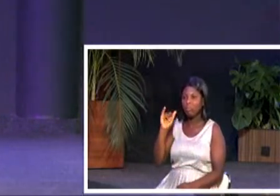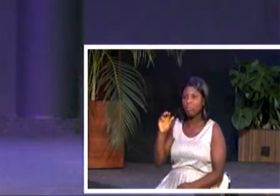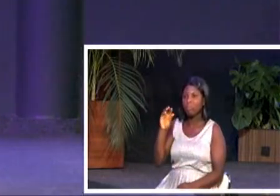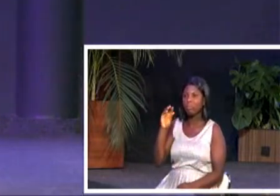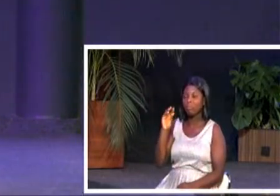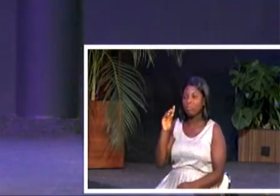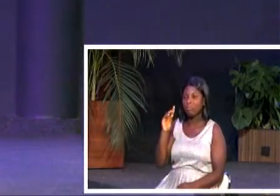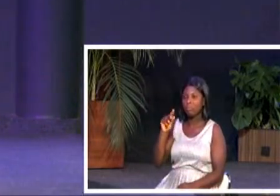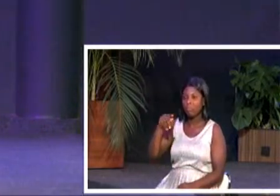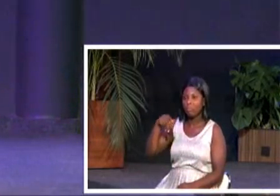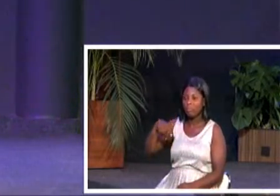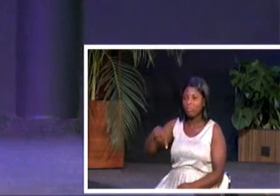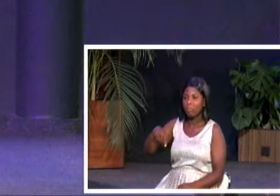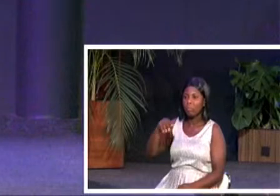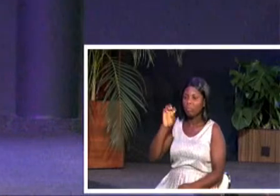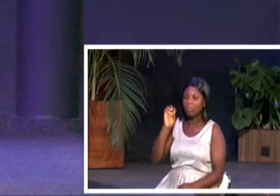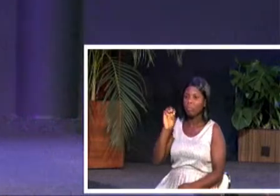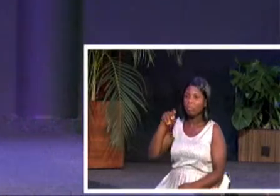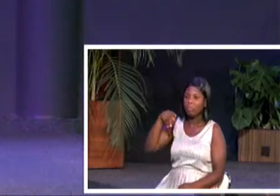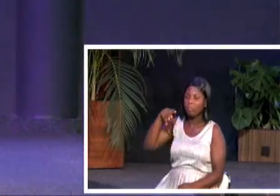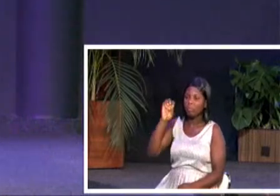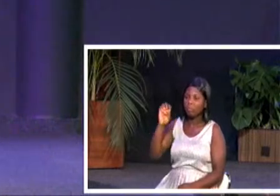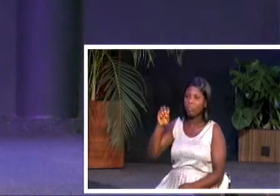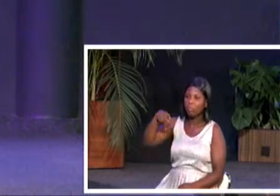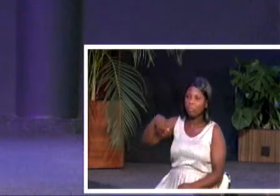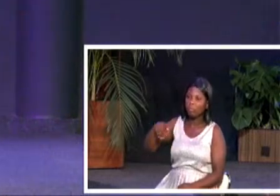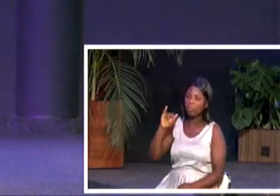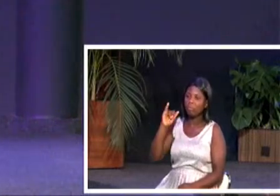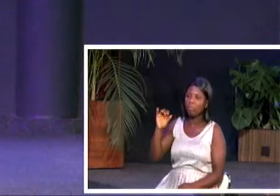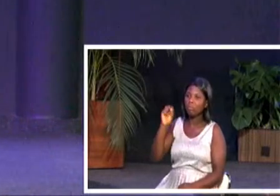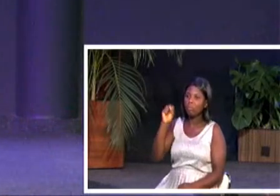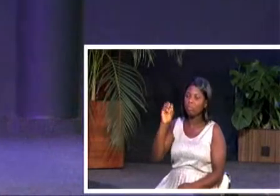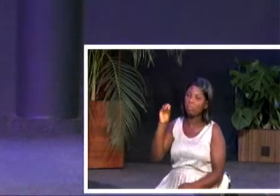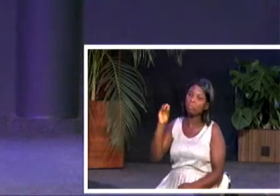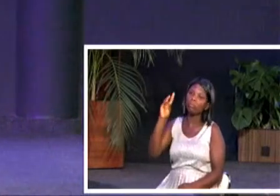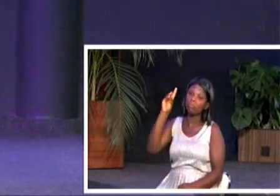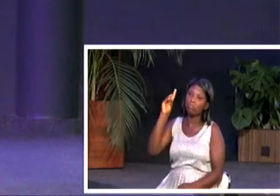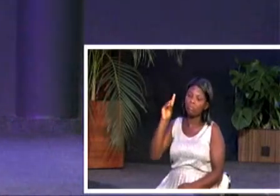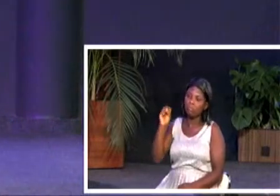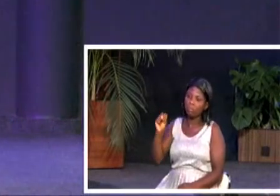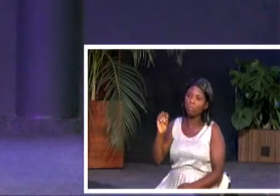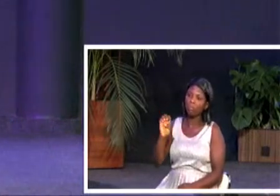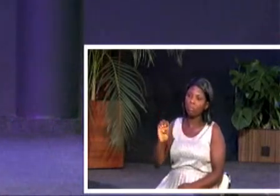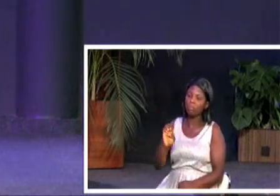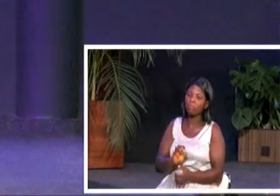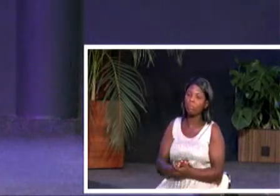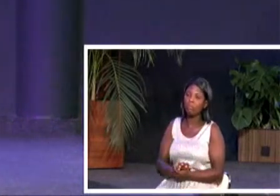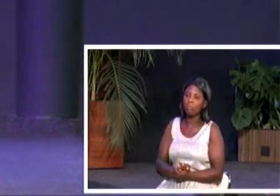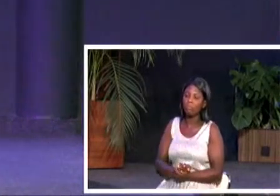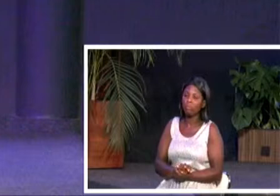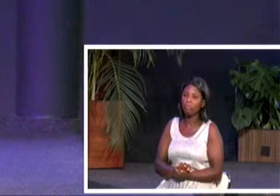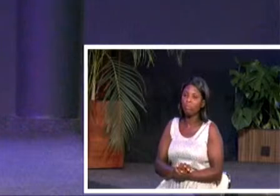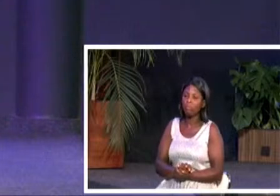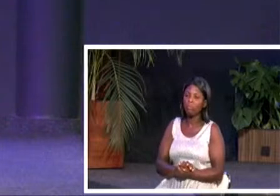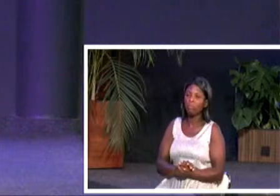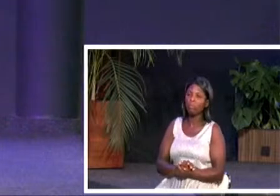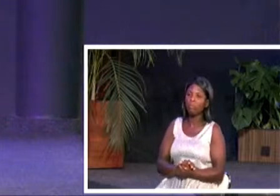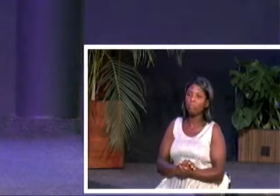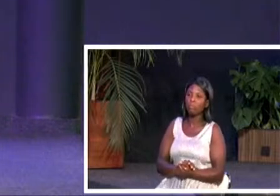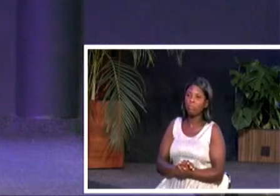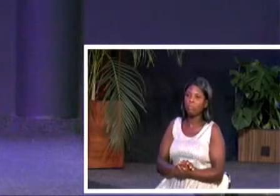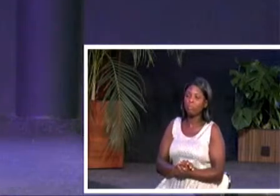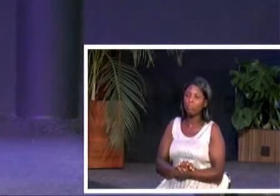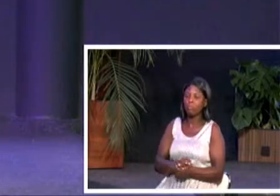specialized editions. And the first one was on ATVET, or technical